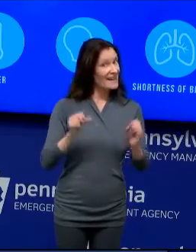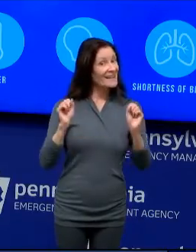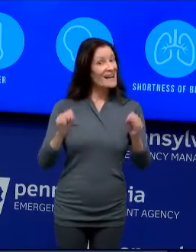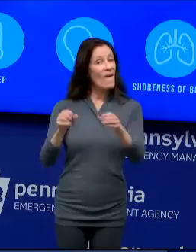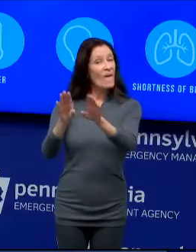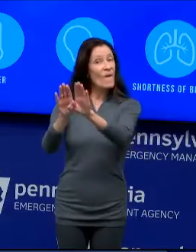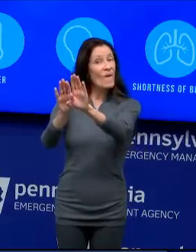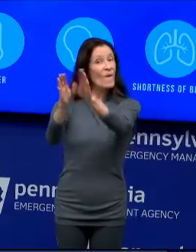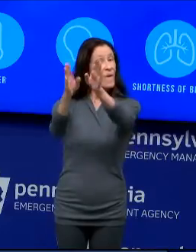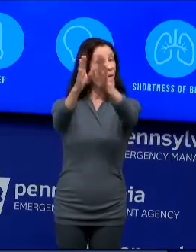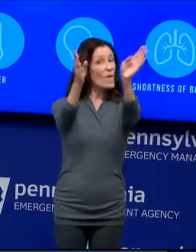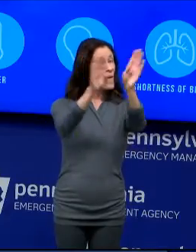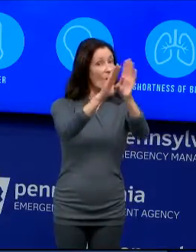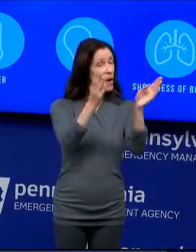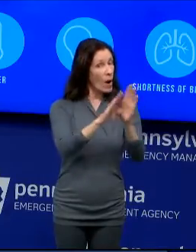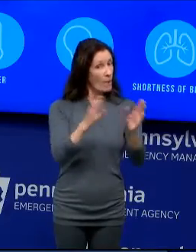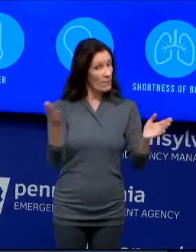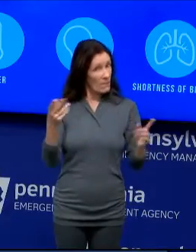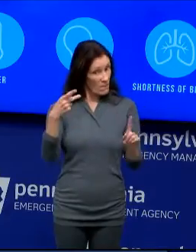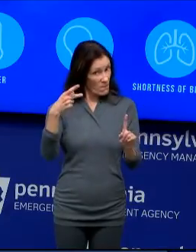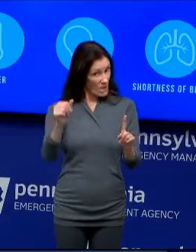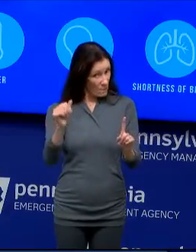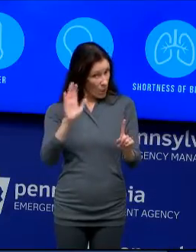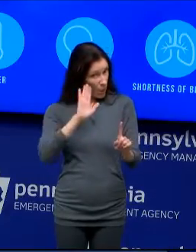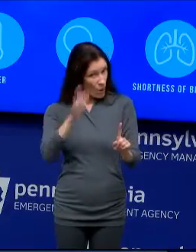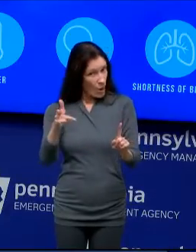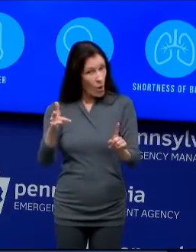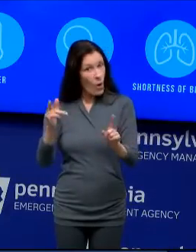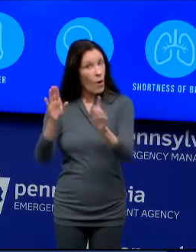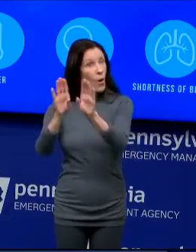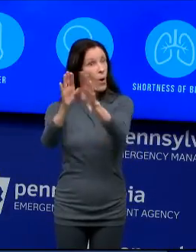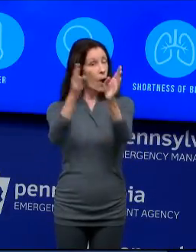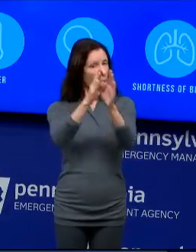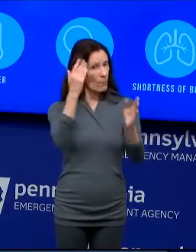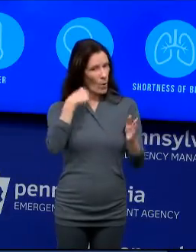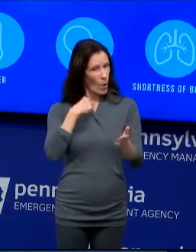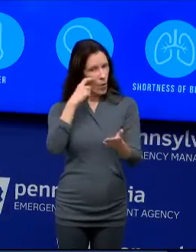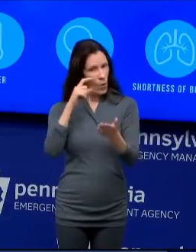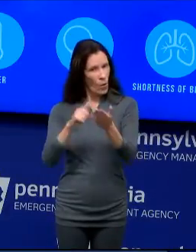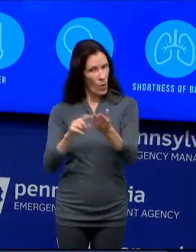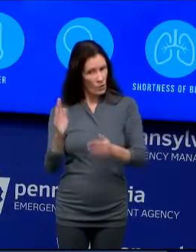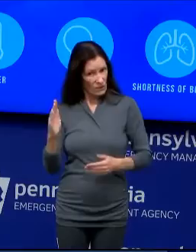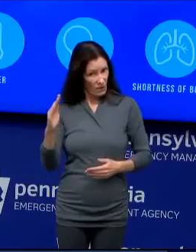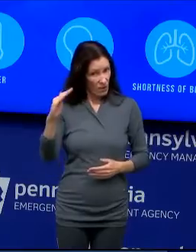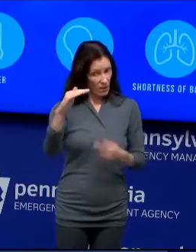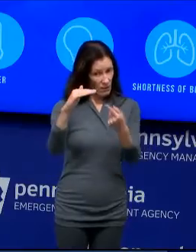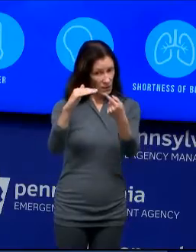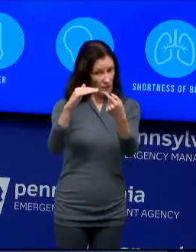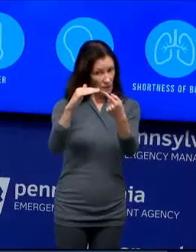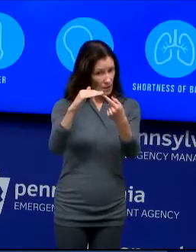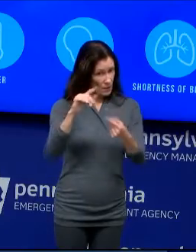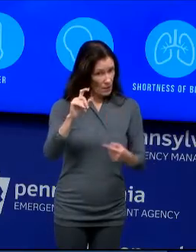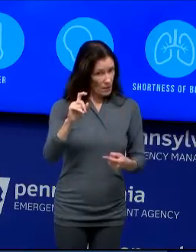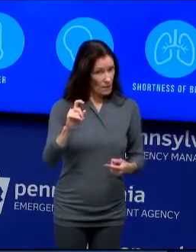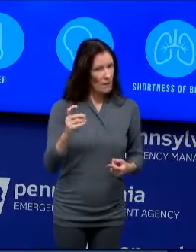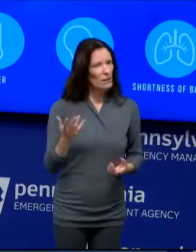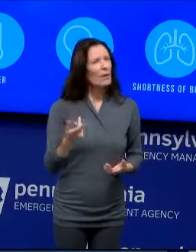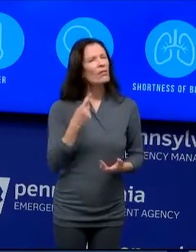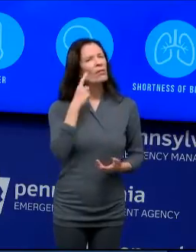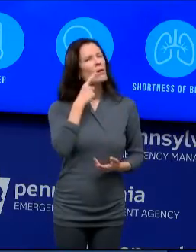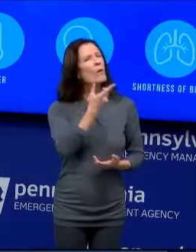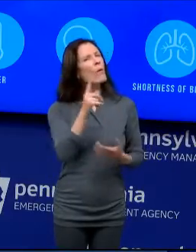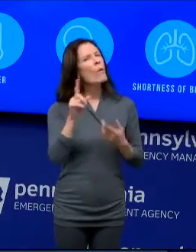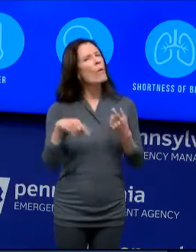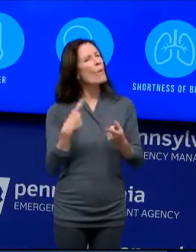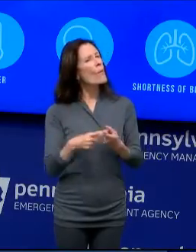subsequent and sustained decline in reported cases is an accurate indicator that it's safe to start reopening? Well, we have lots of